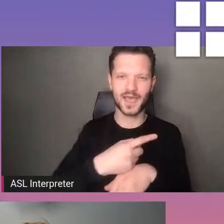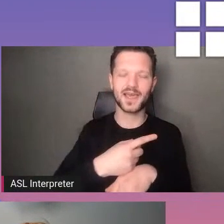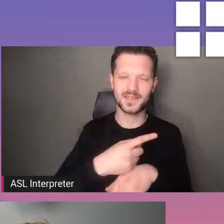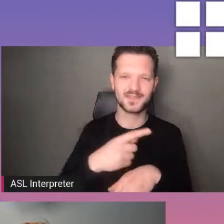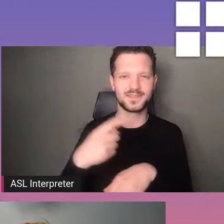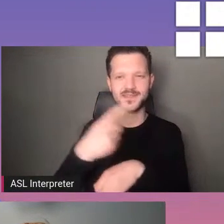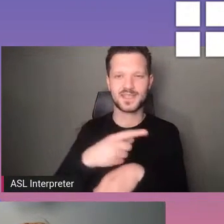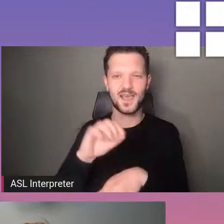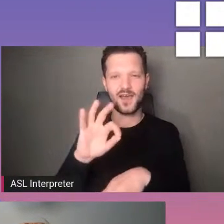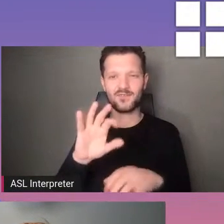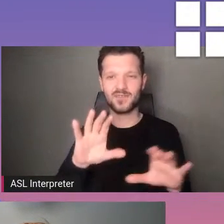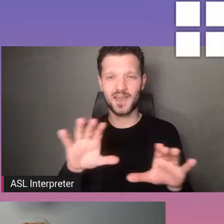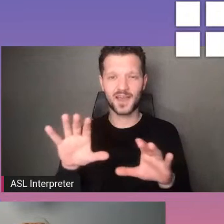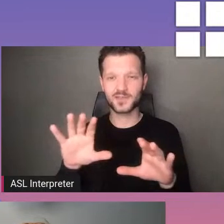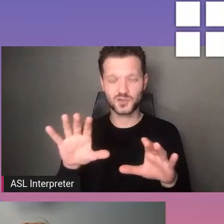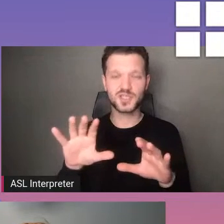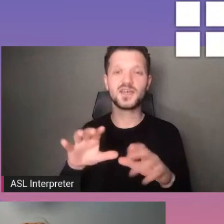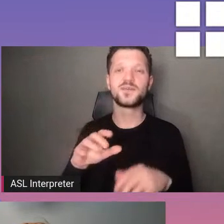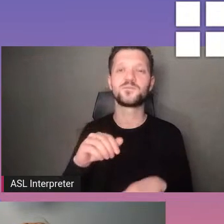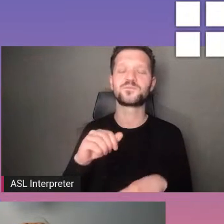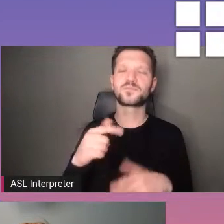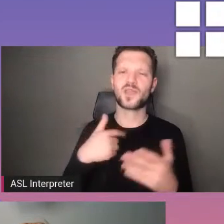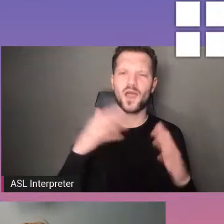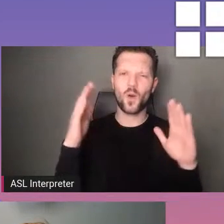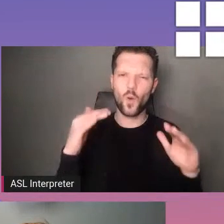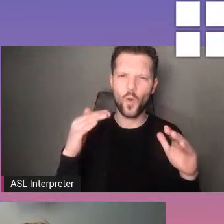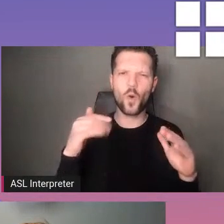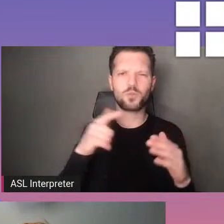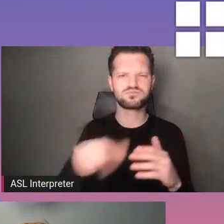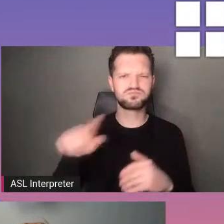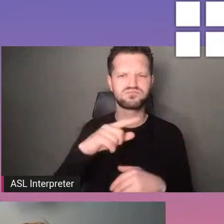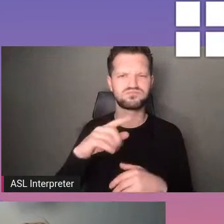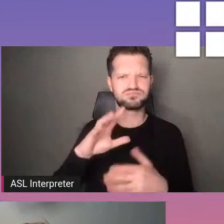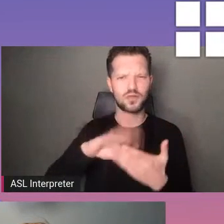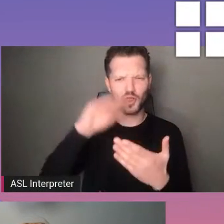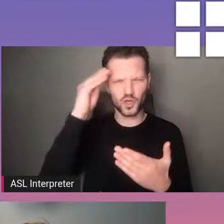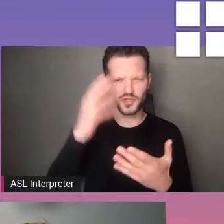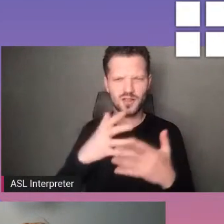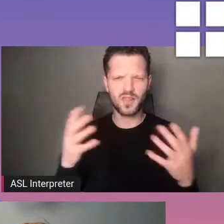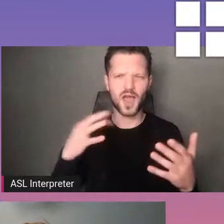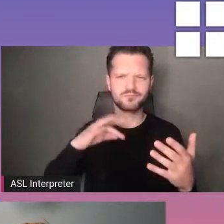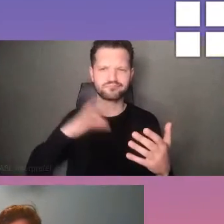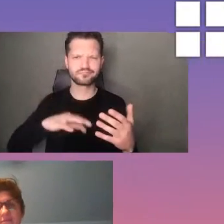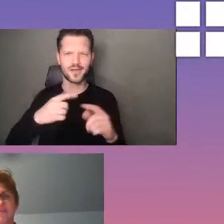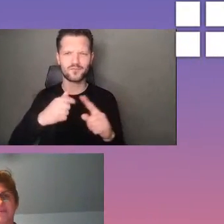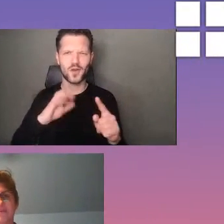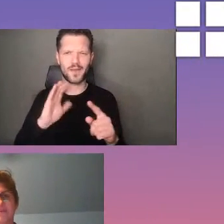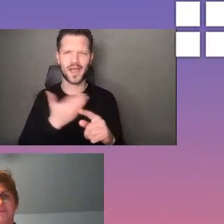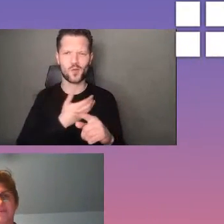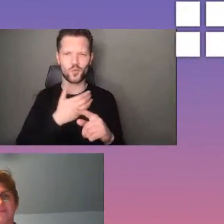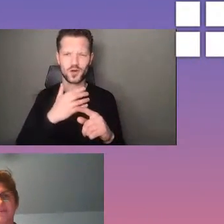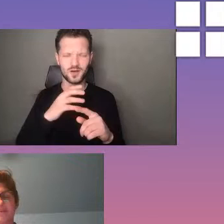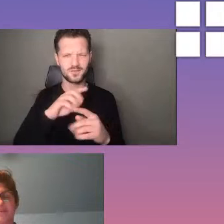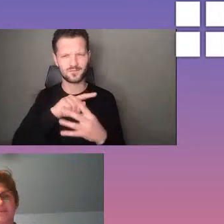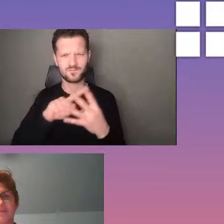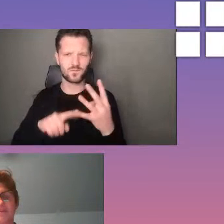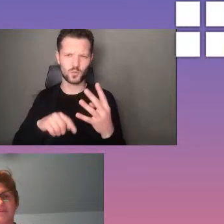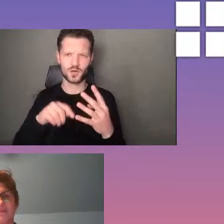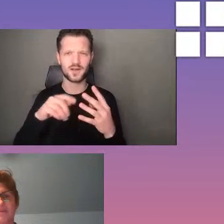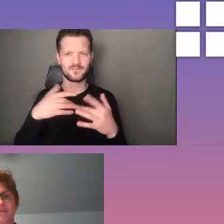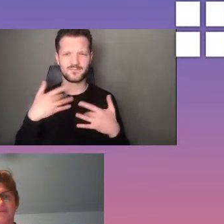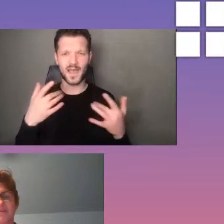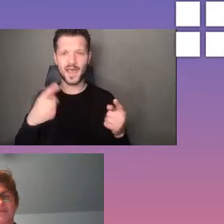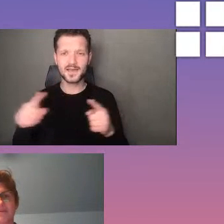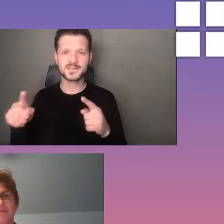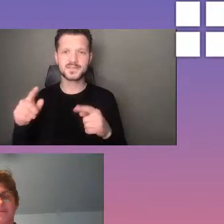much out of our 4 panels and discussions and conversations. And if you want to get in touch with me,